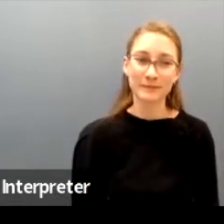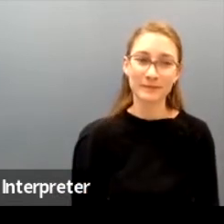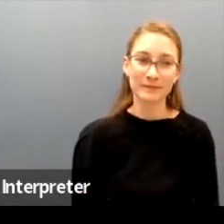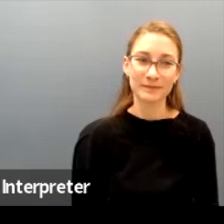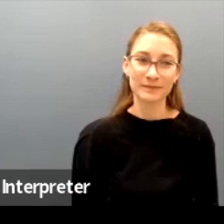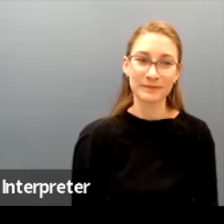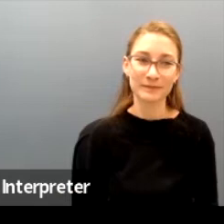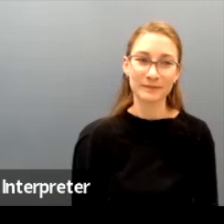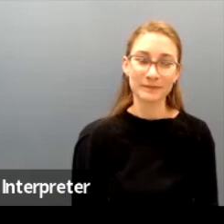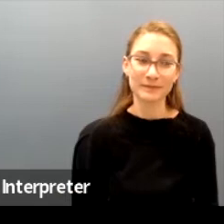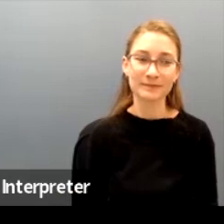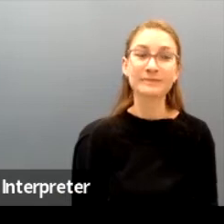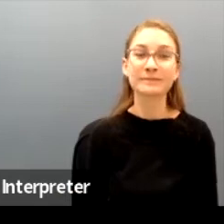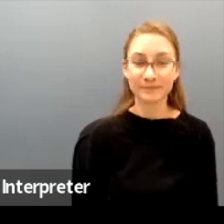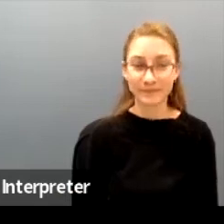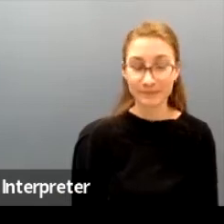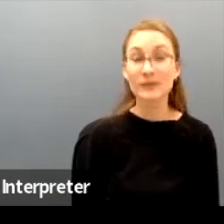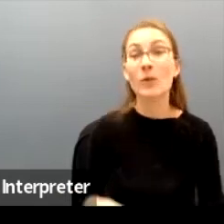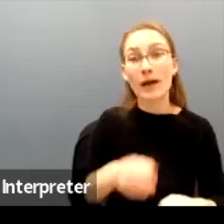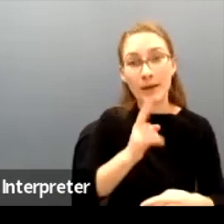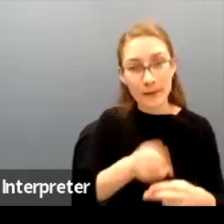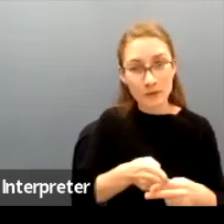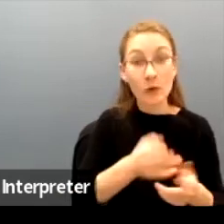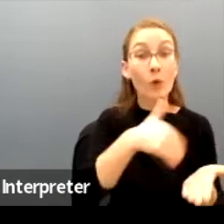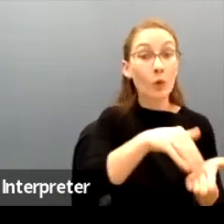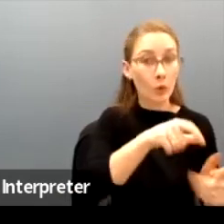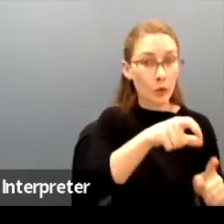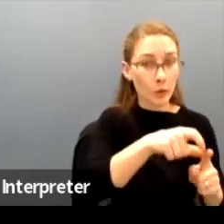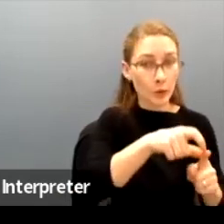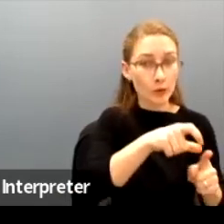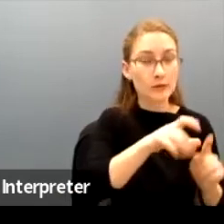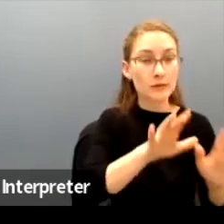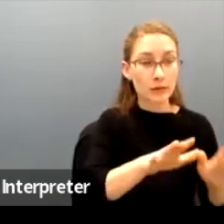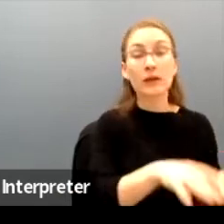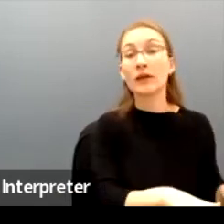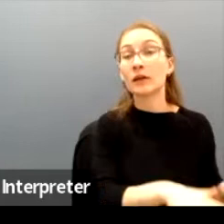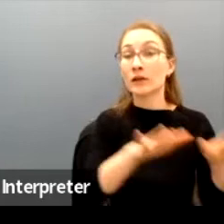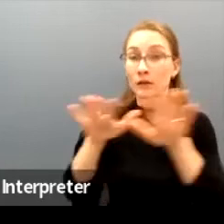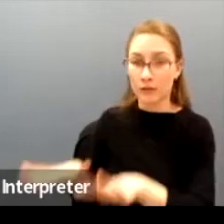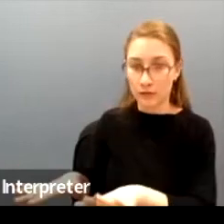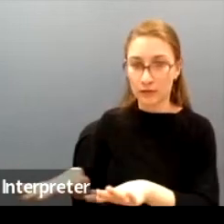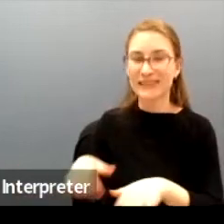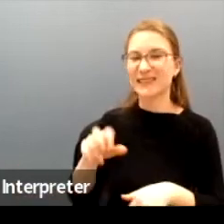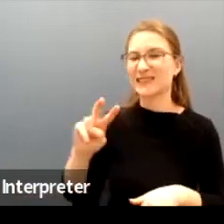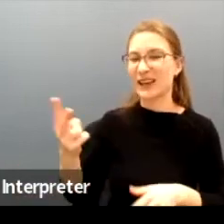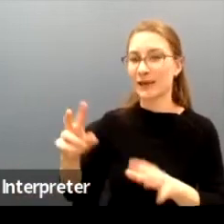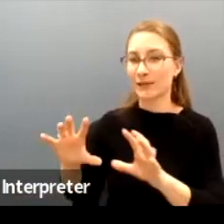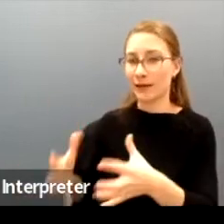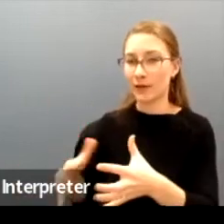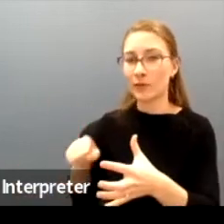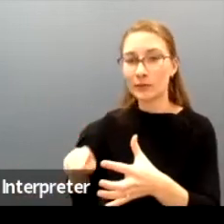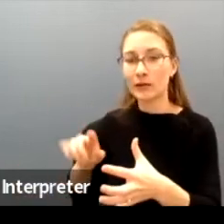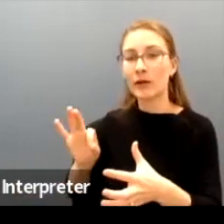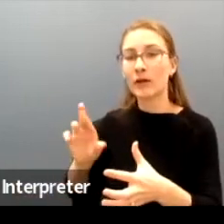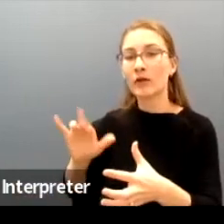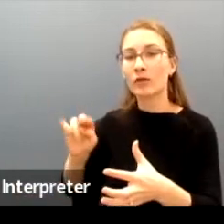All right, so as I was saying, we have those core words, so we can separate them into these two categories, core words or fringe words. So our fringe words make